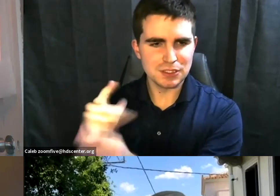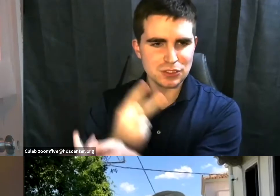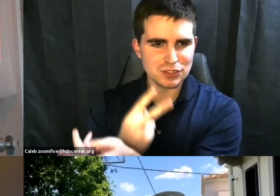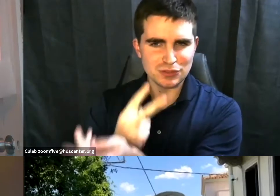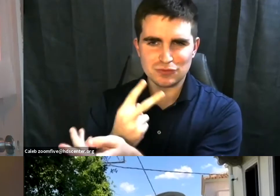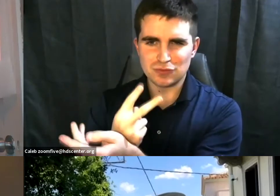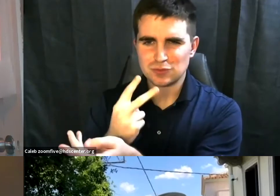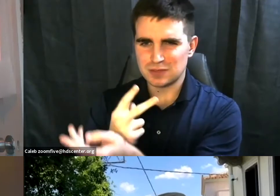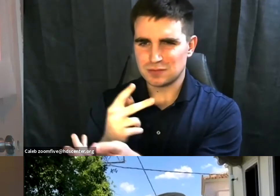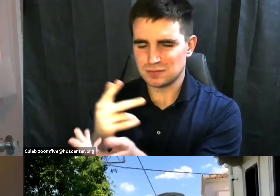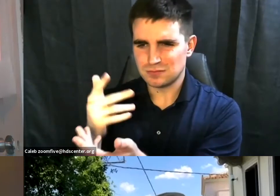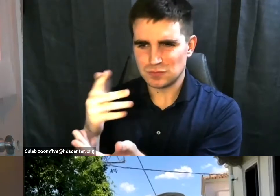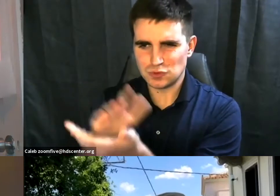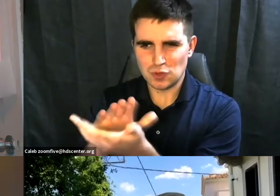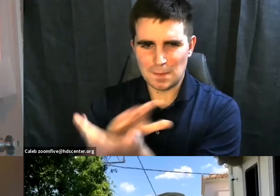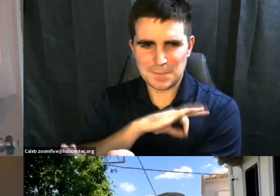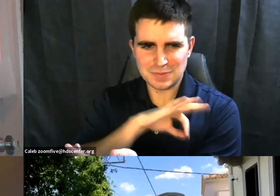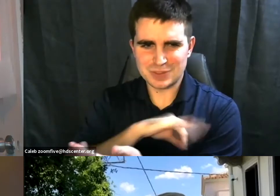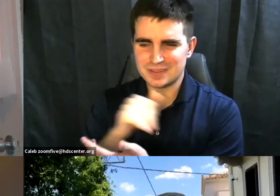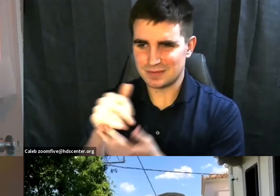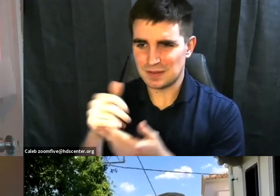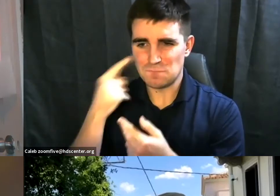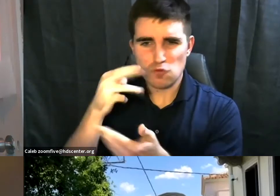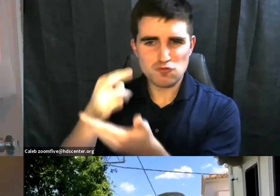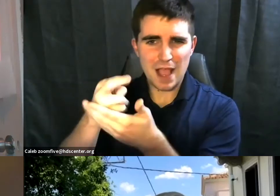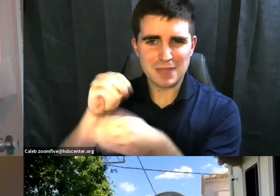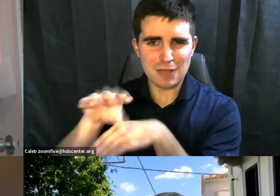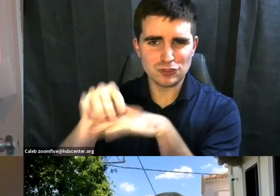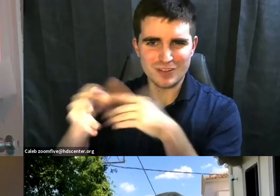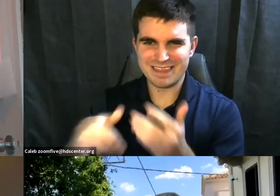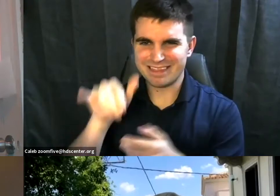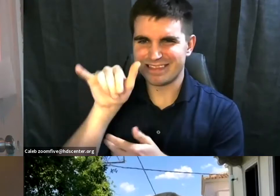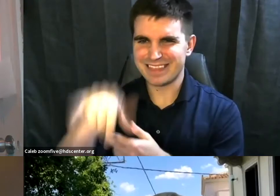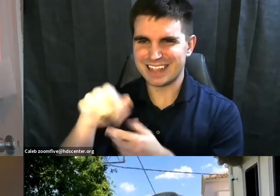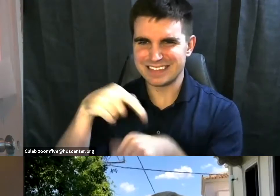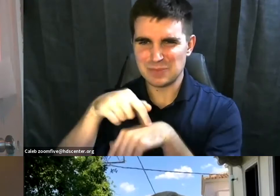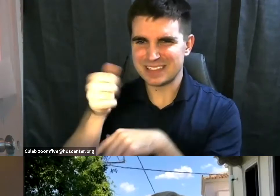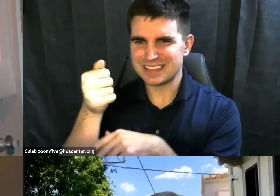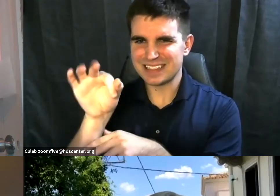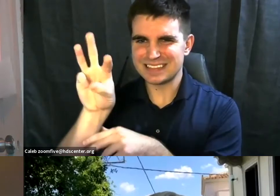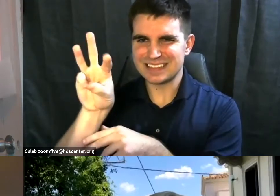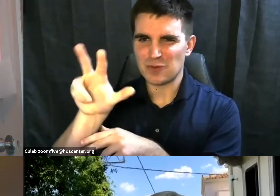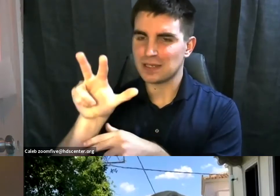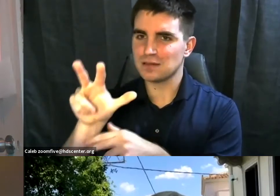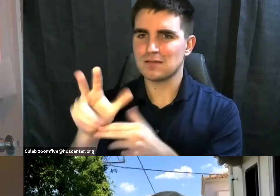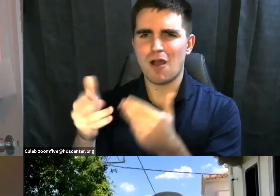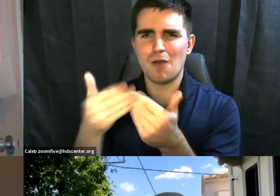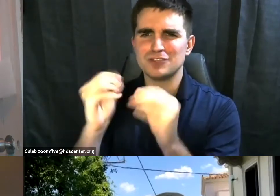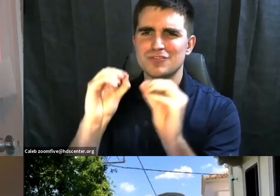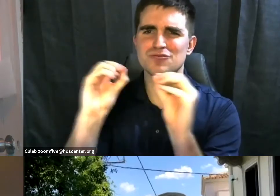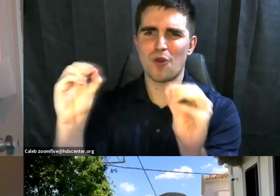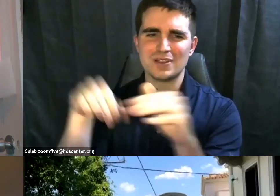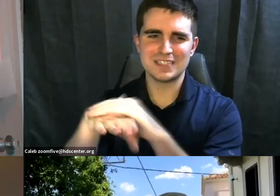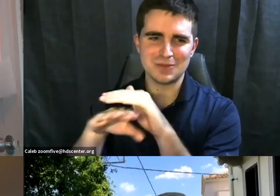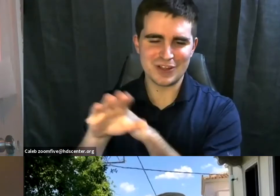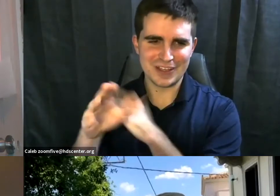counselors. That was in 1963. And there was almost no accessibility in the area at that